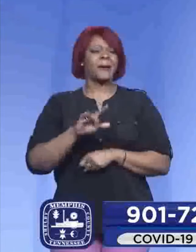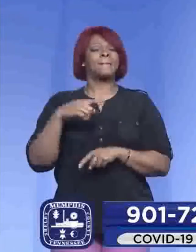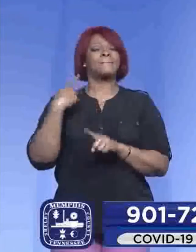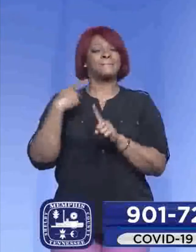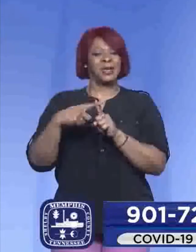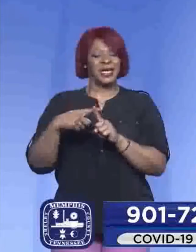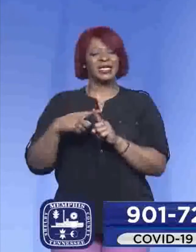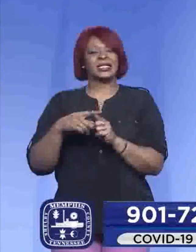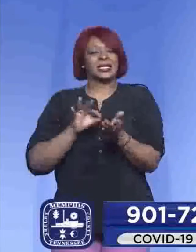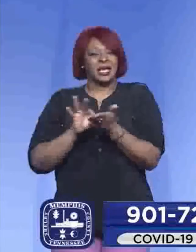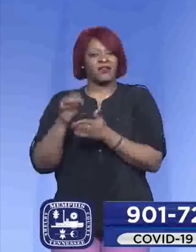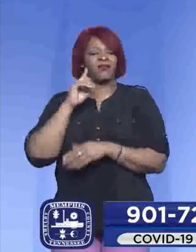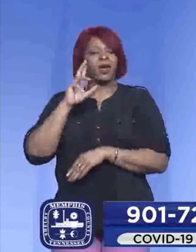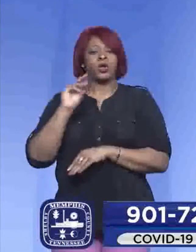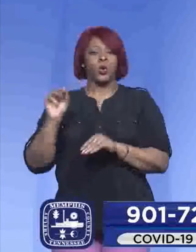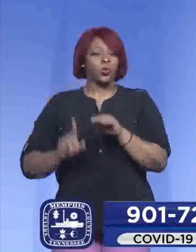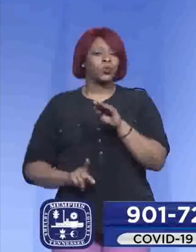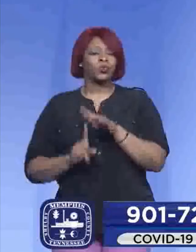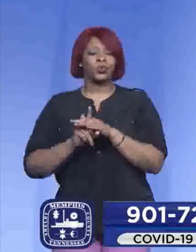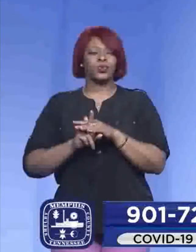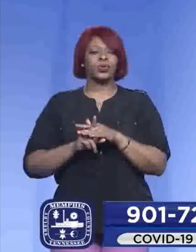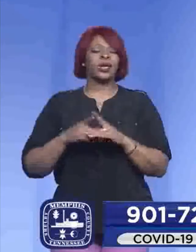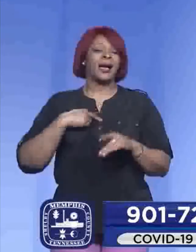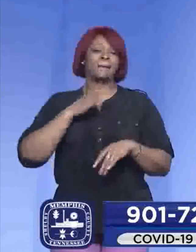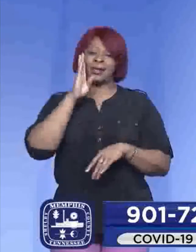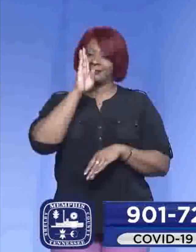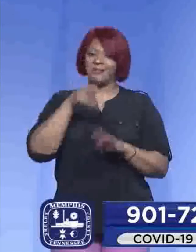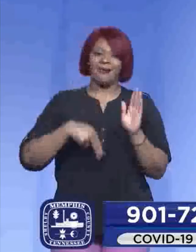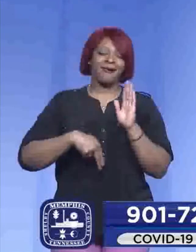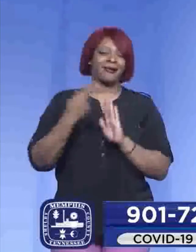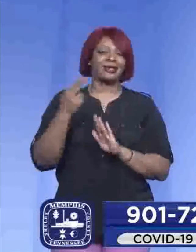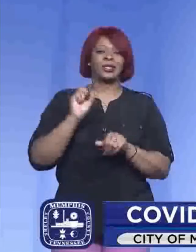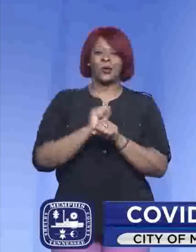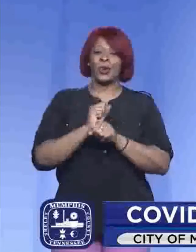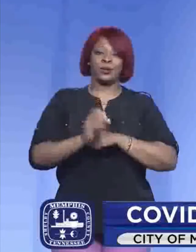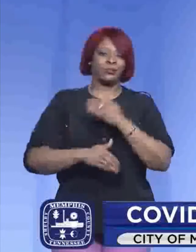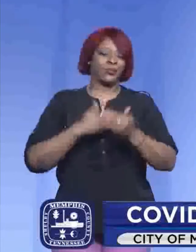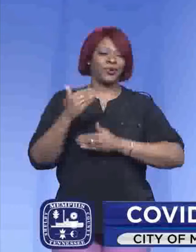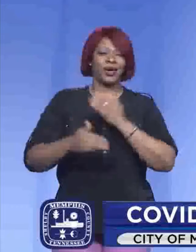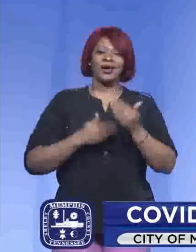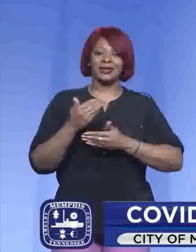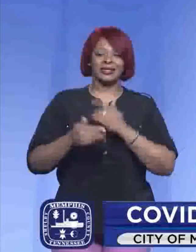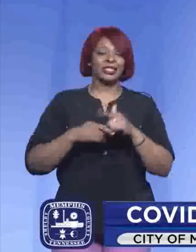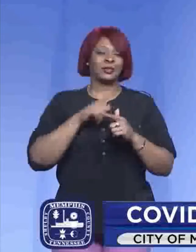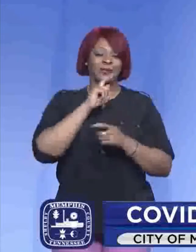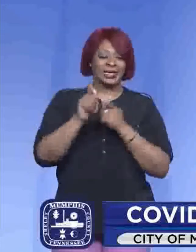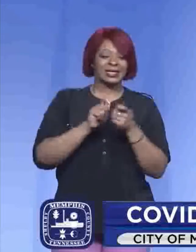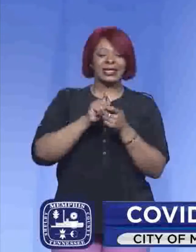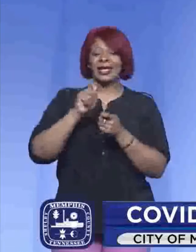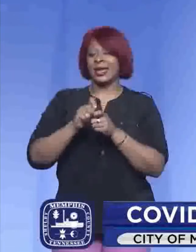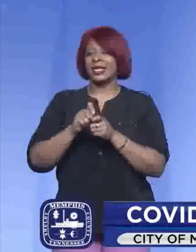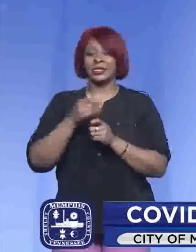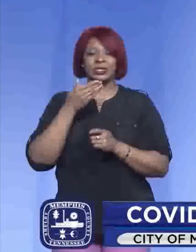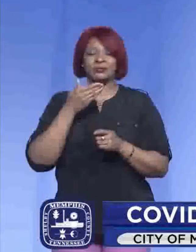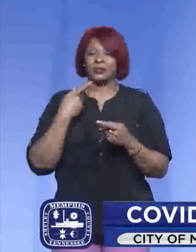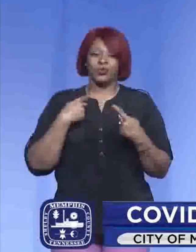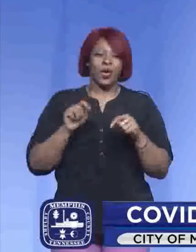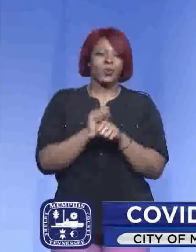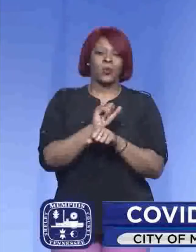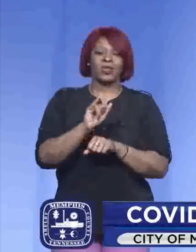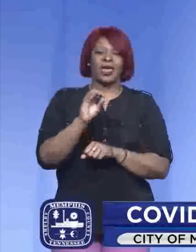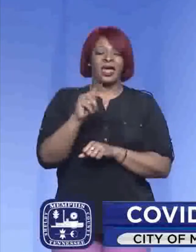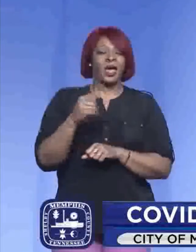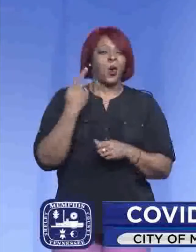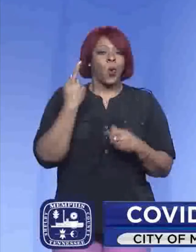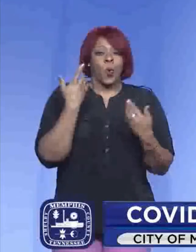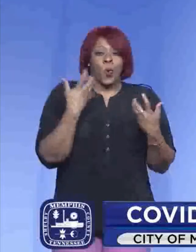no-shows are. I'll be completely candid. That is a work-in process to be as precise and as tight as we can. You don't want to undershoot